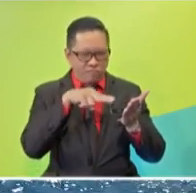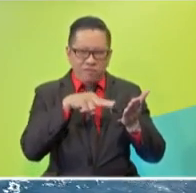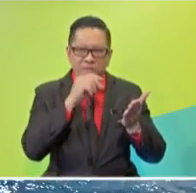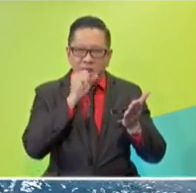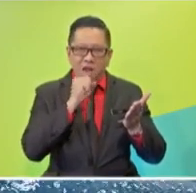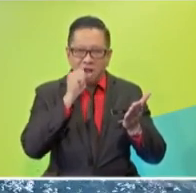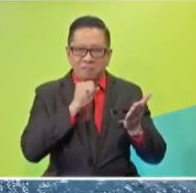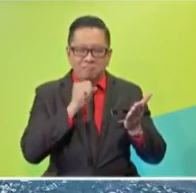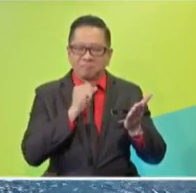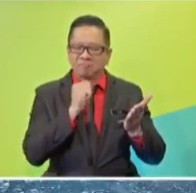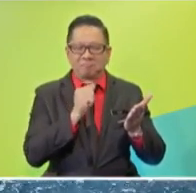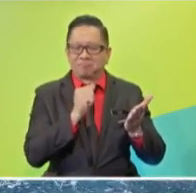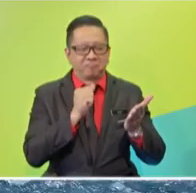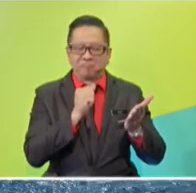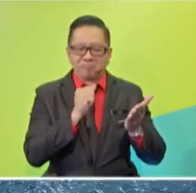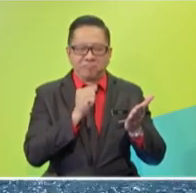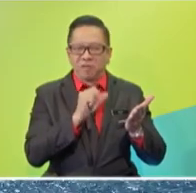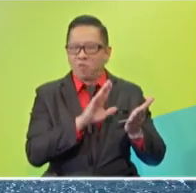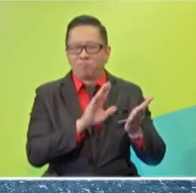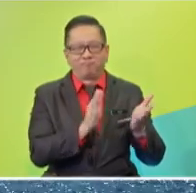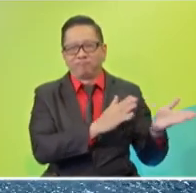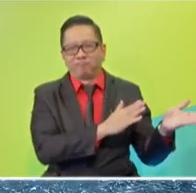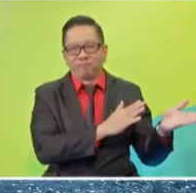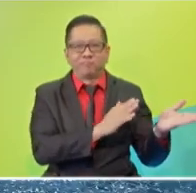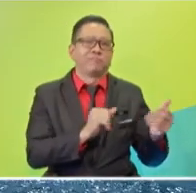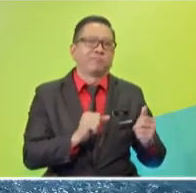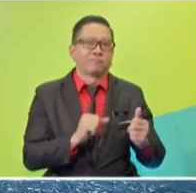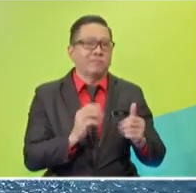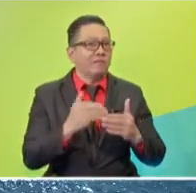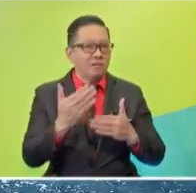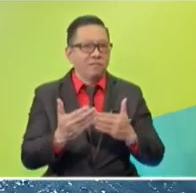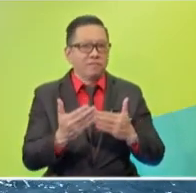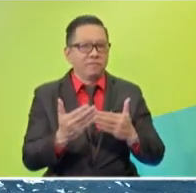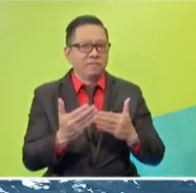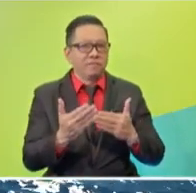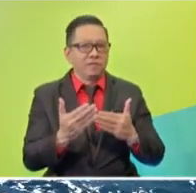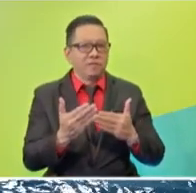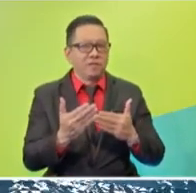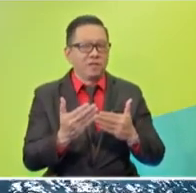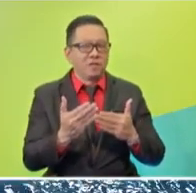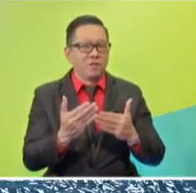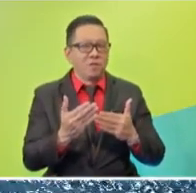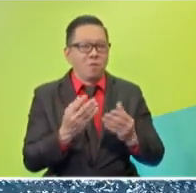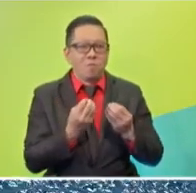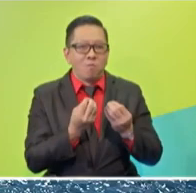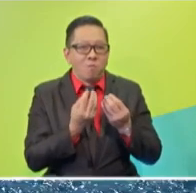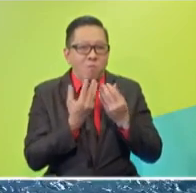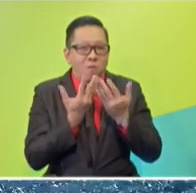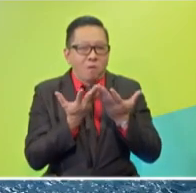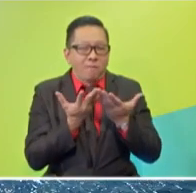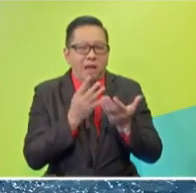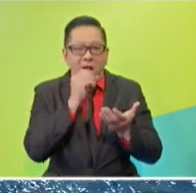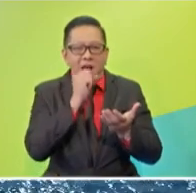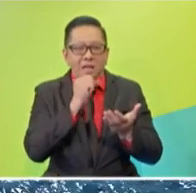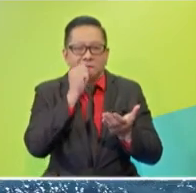cream doesn't look good, don't eat it. Next, you warm the ice cream a little. If you